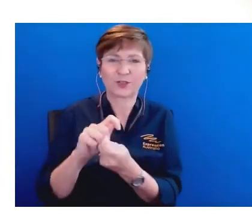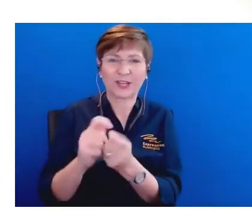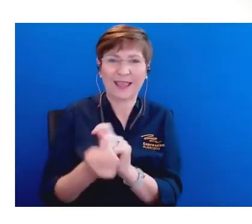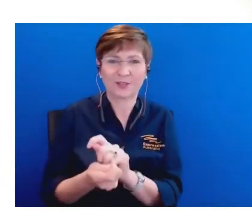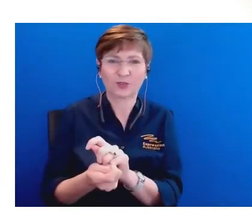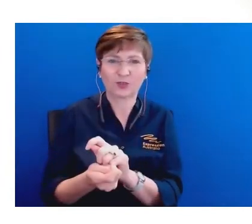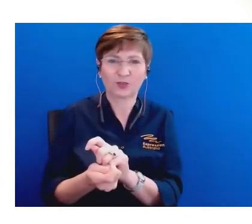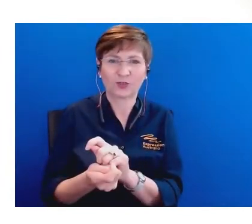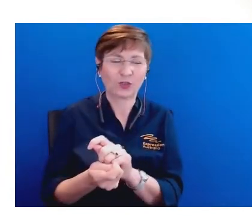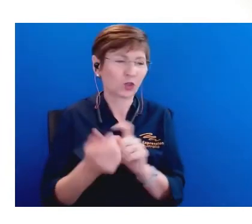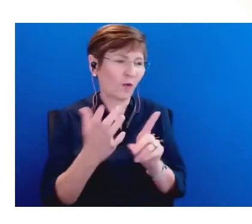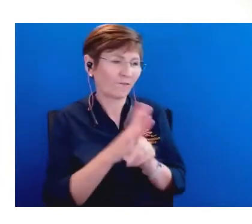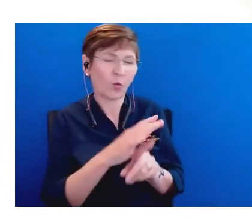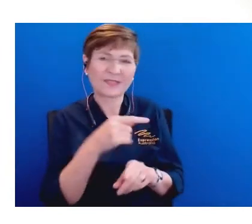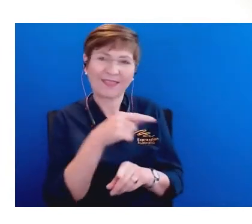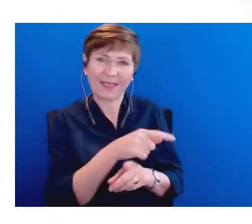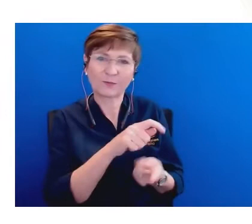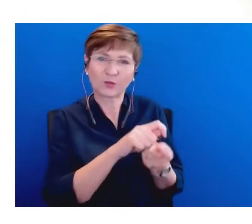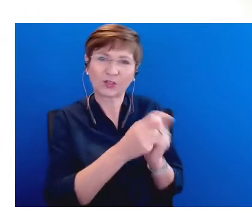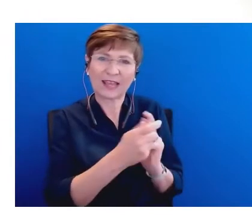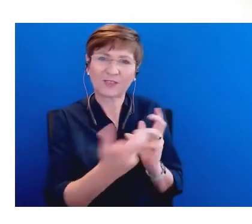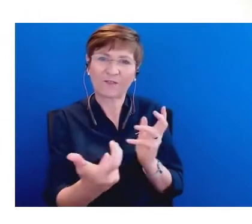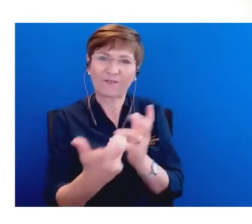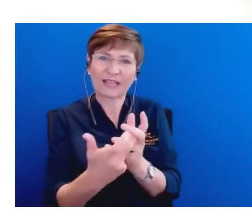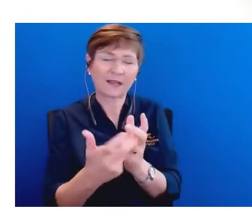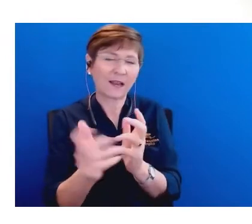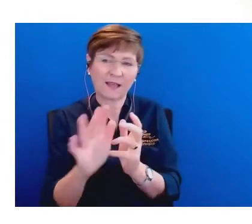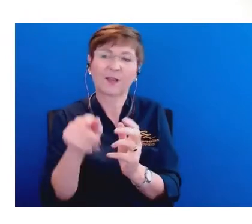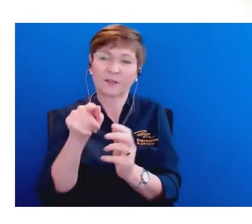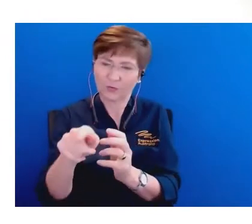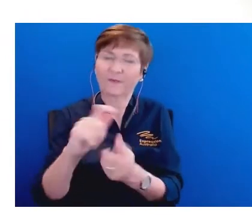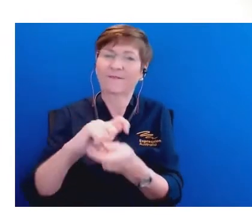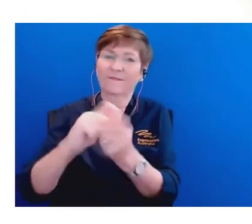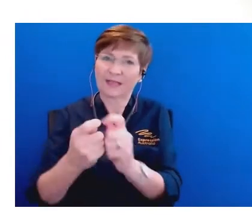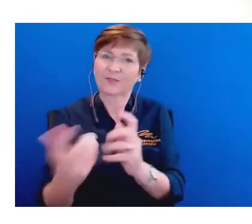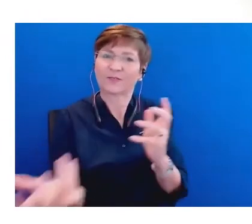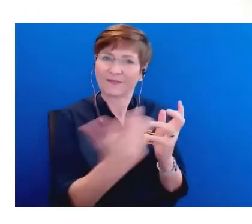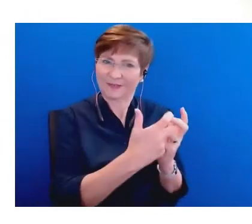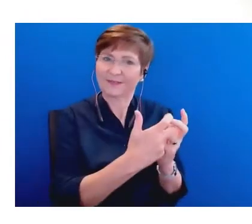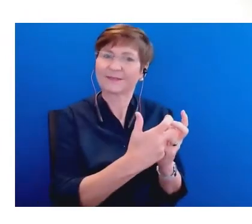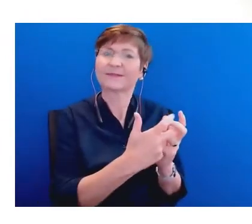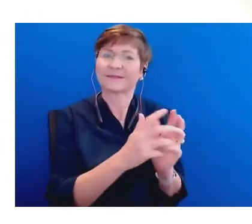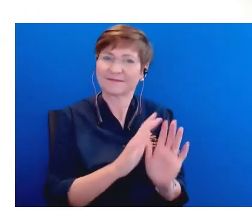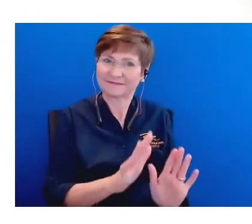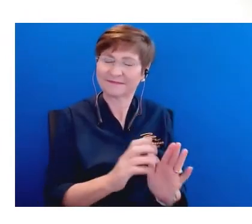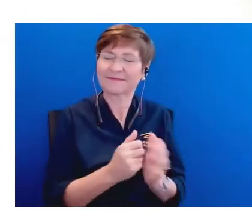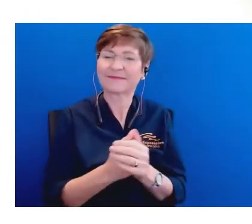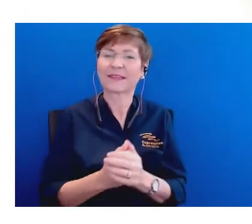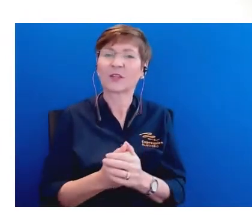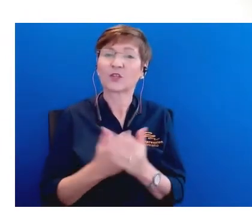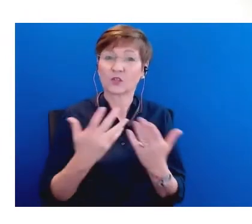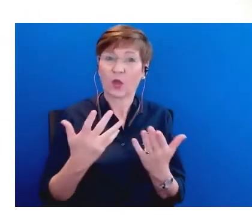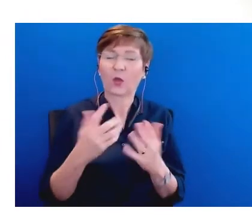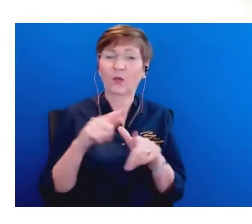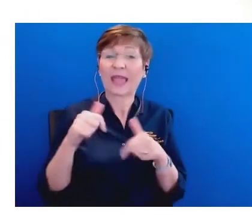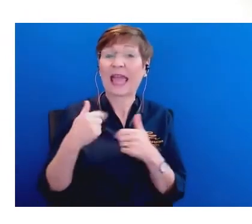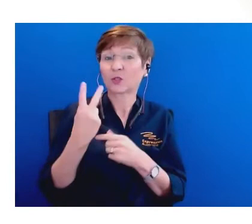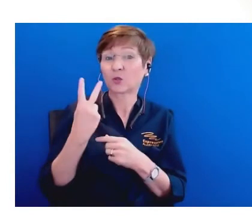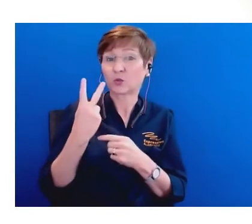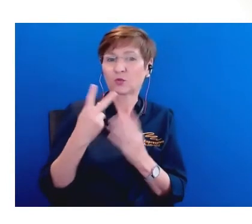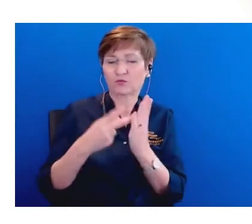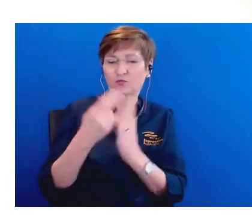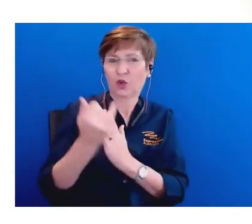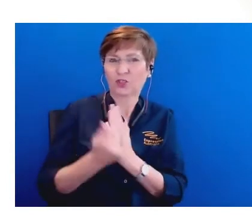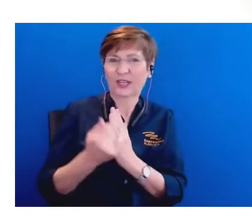fit with the status quo. And so we ran these 2 projects in 2018